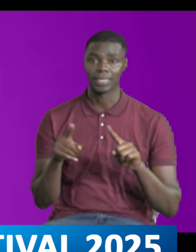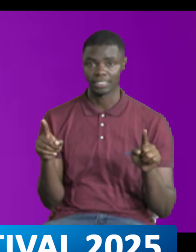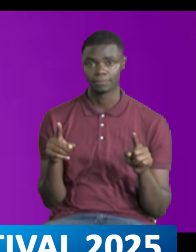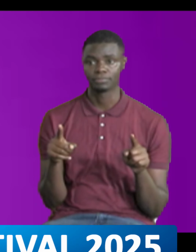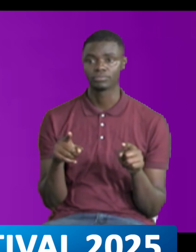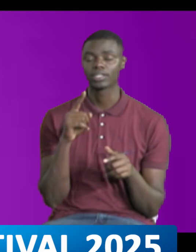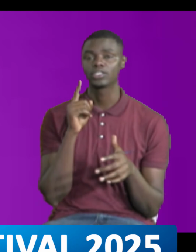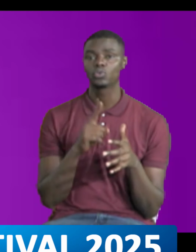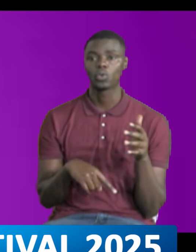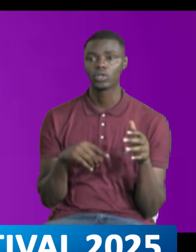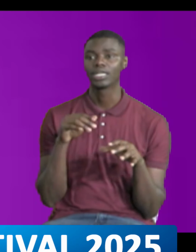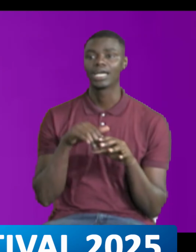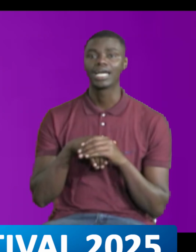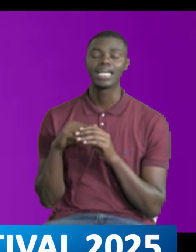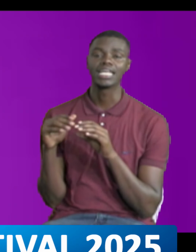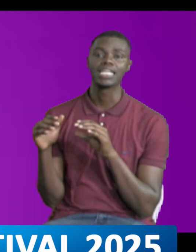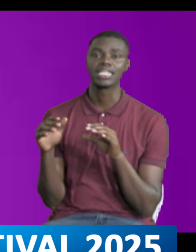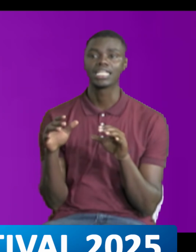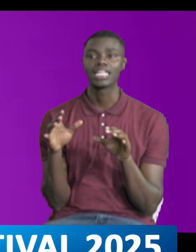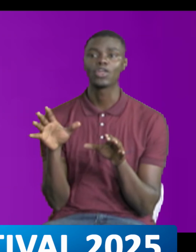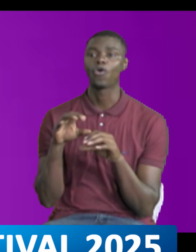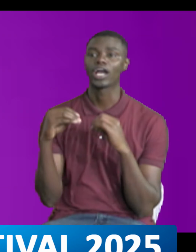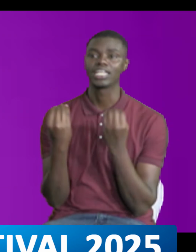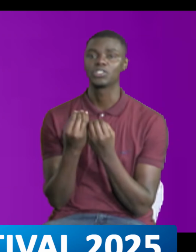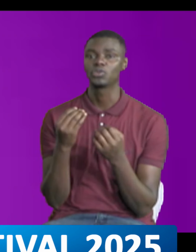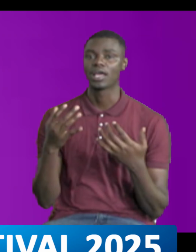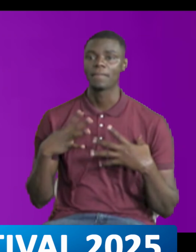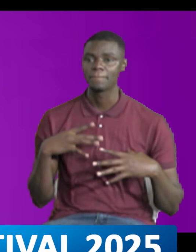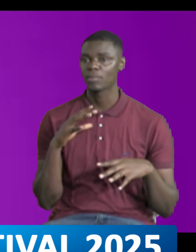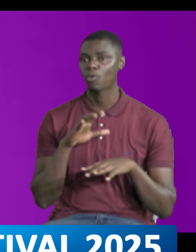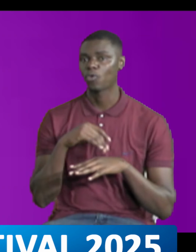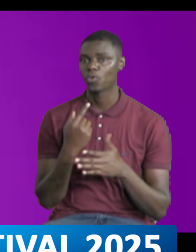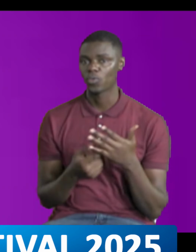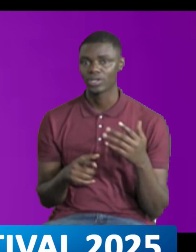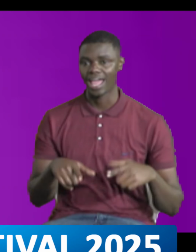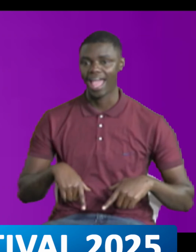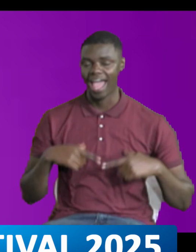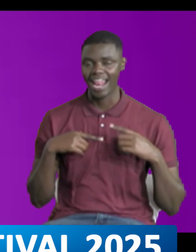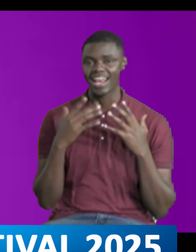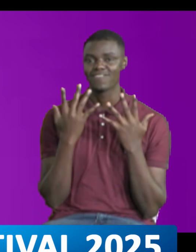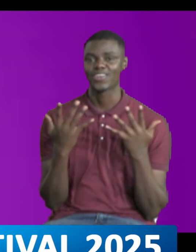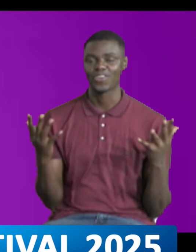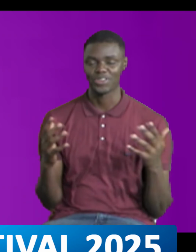it's what in the corporate world people call a living document.